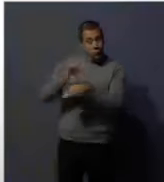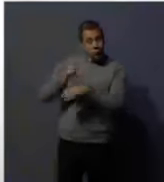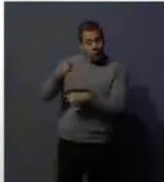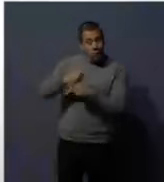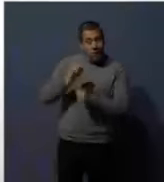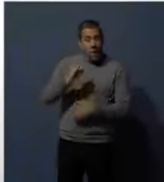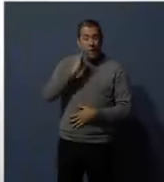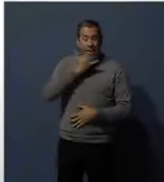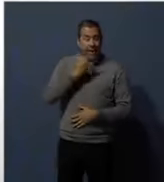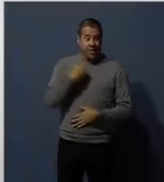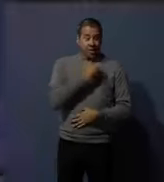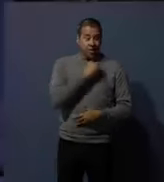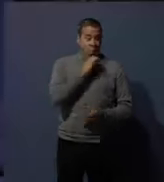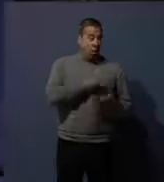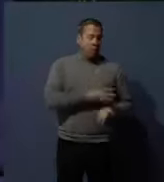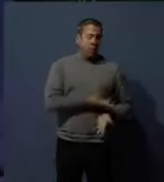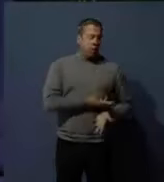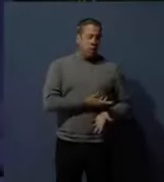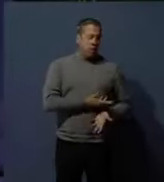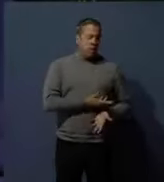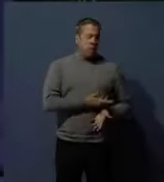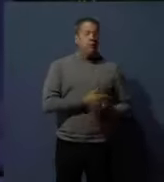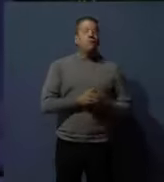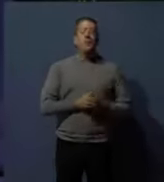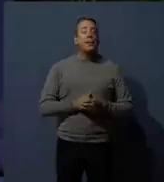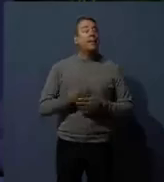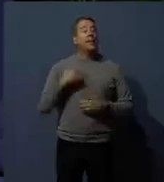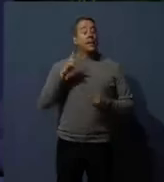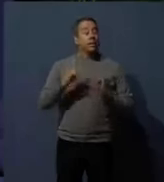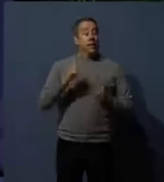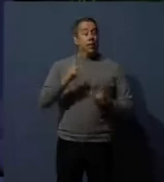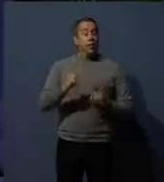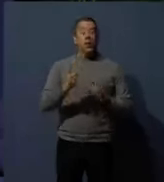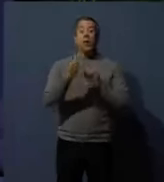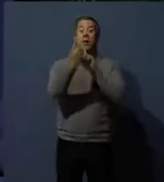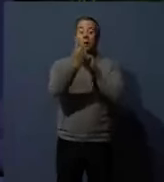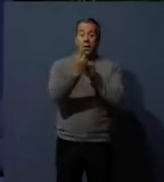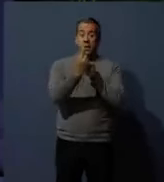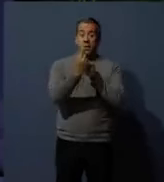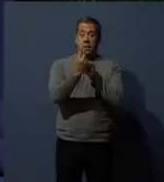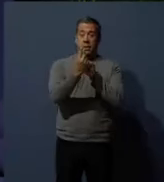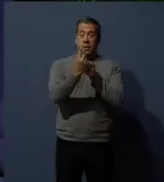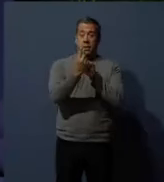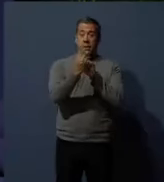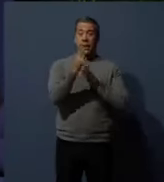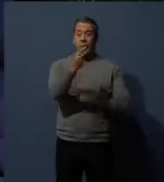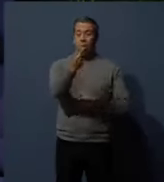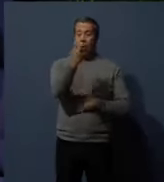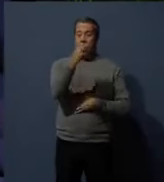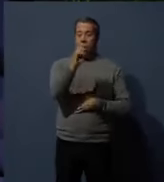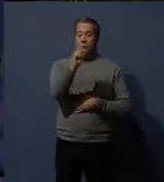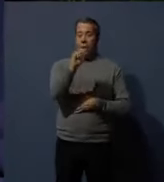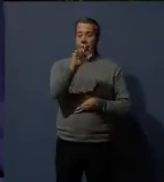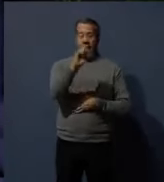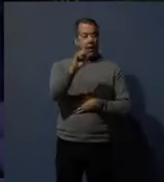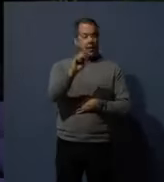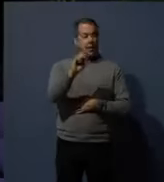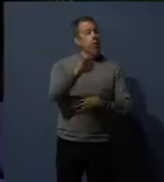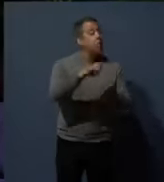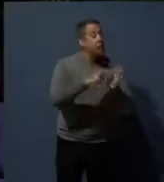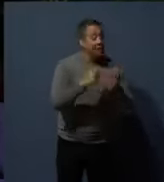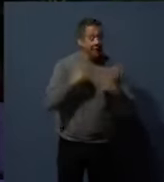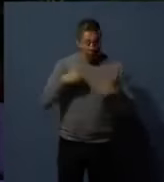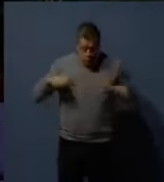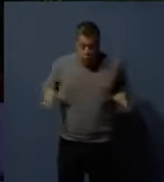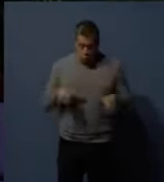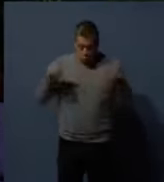my wife about it, it drives me crazy, is that we treat people in front of us like they're watching online. So we'll do all of this stuff, and then